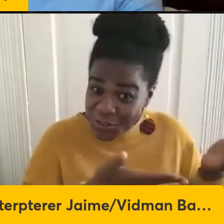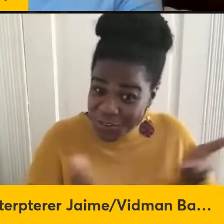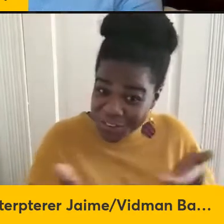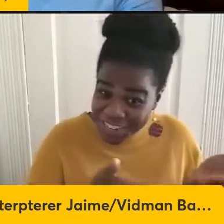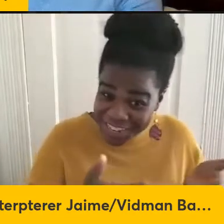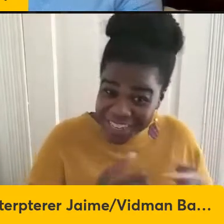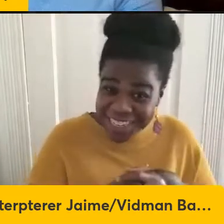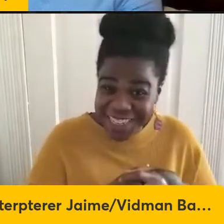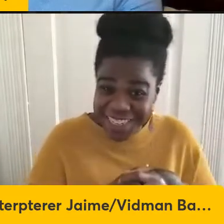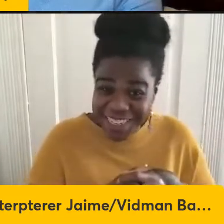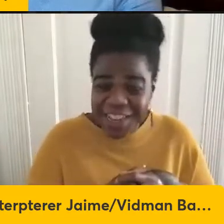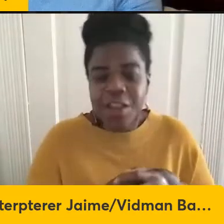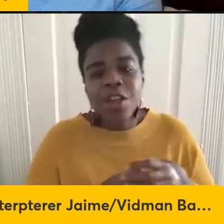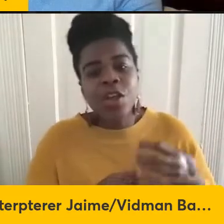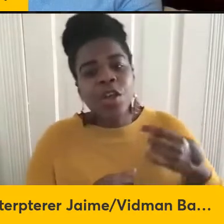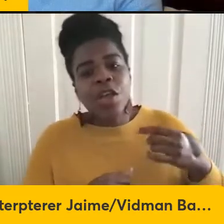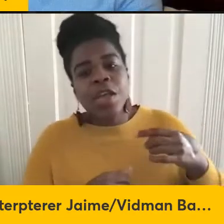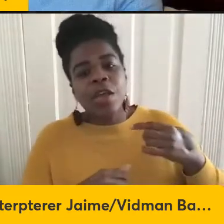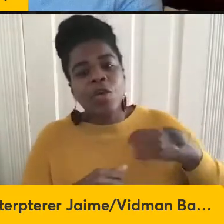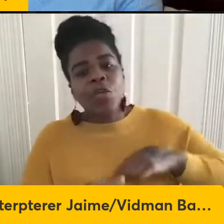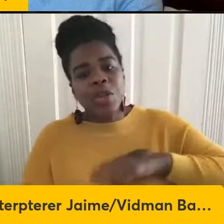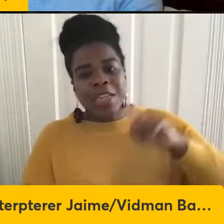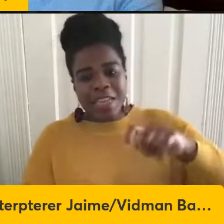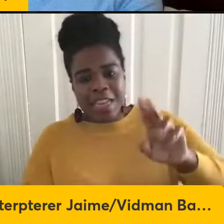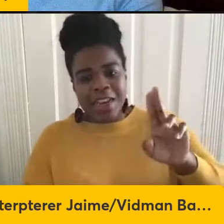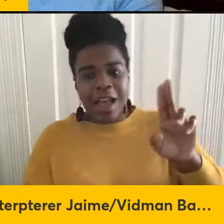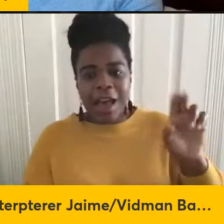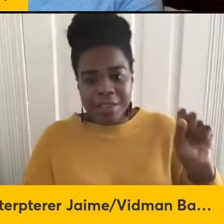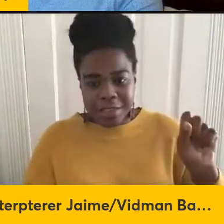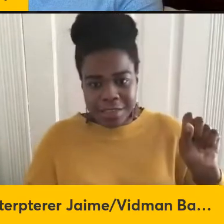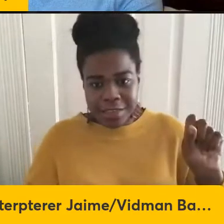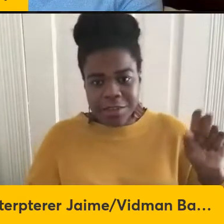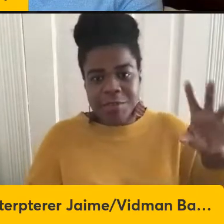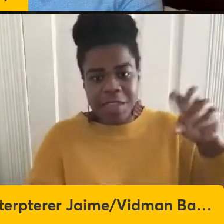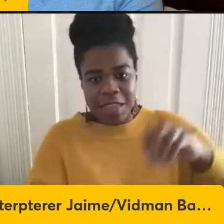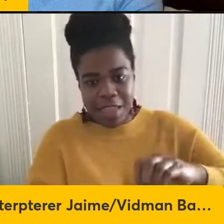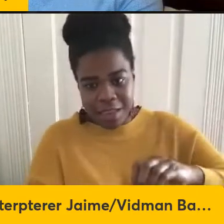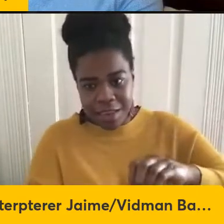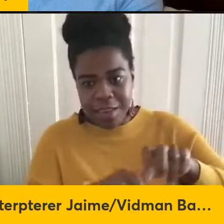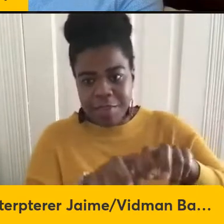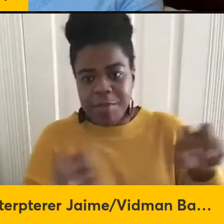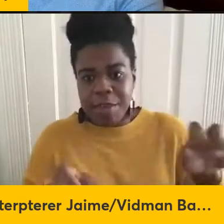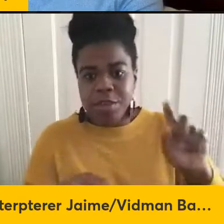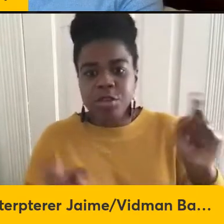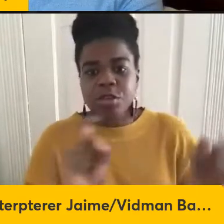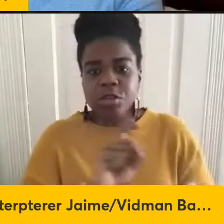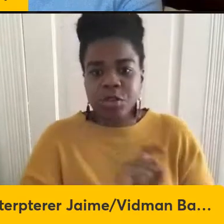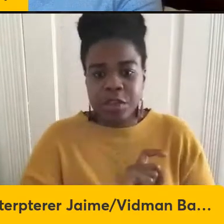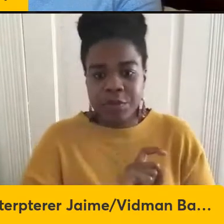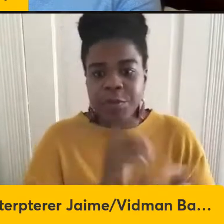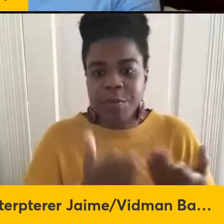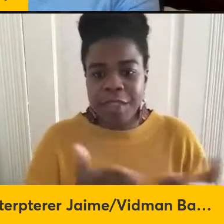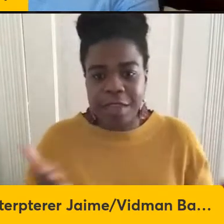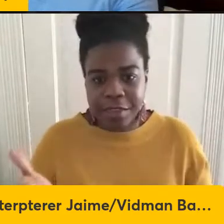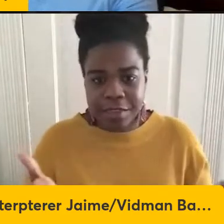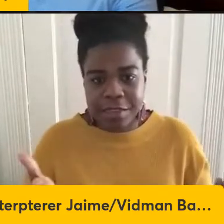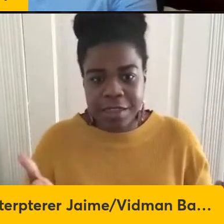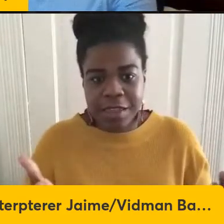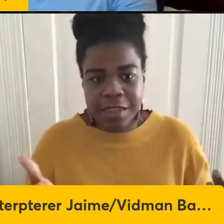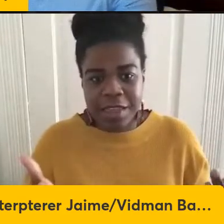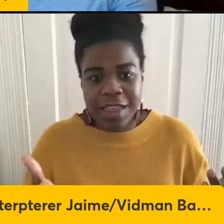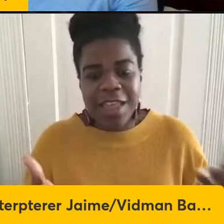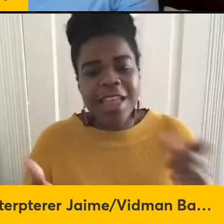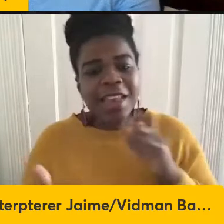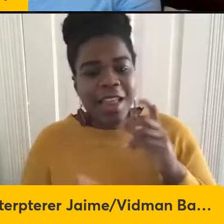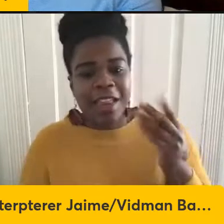because we need us. We need us to be at that bench to transform things as well, and not just be informing those who are at